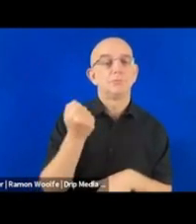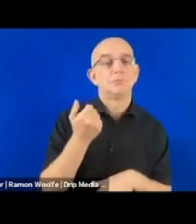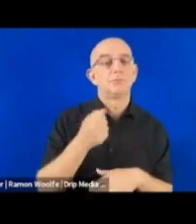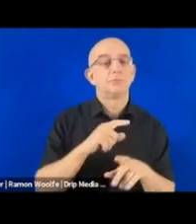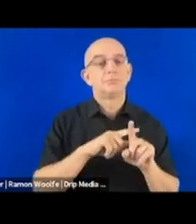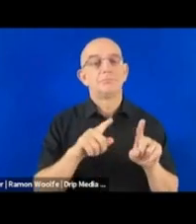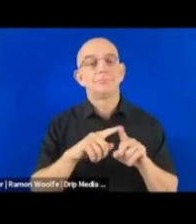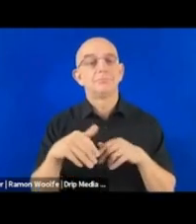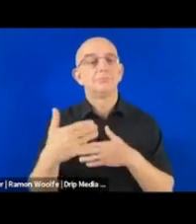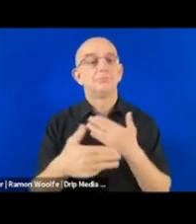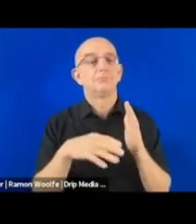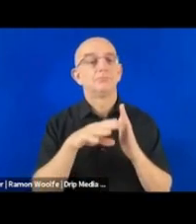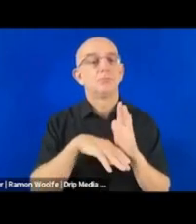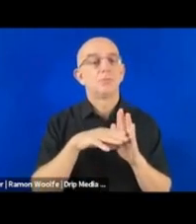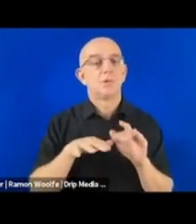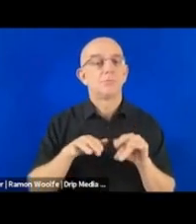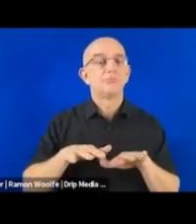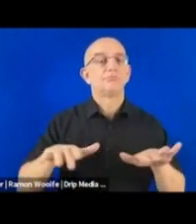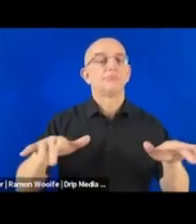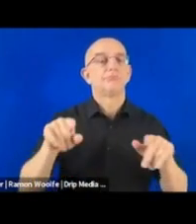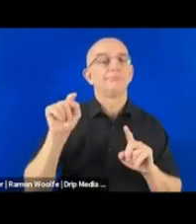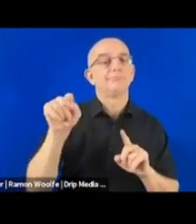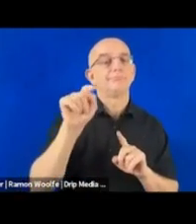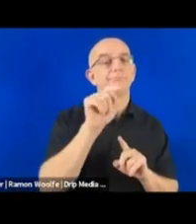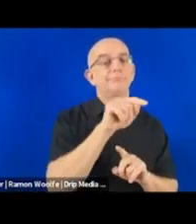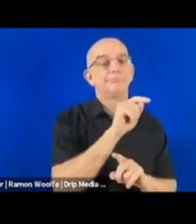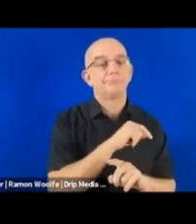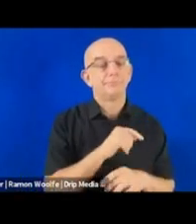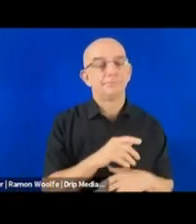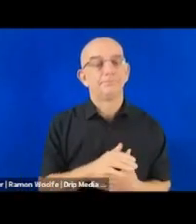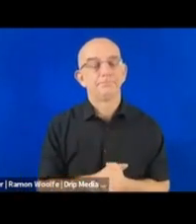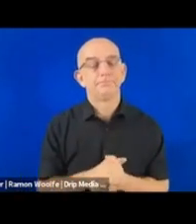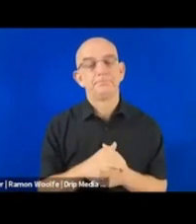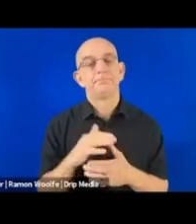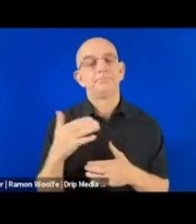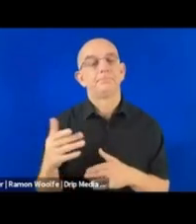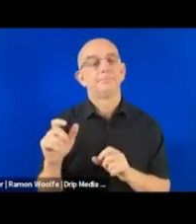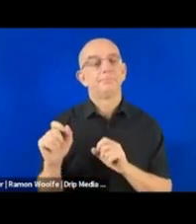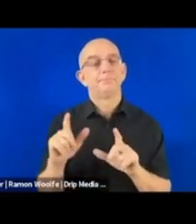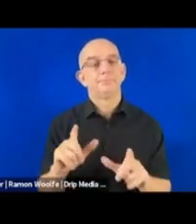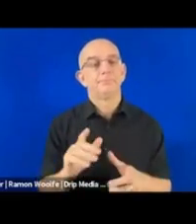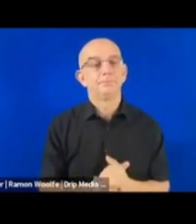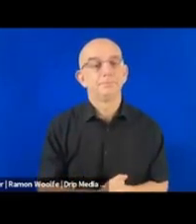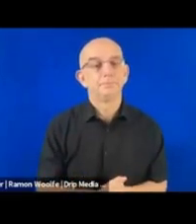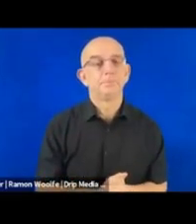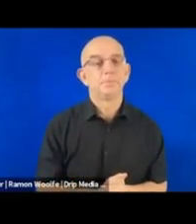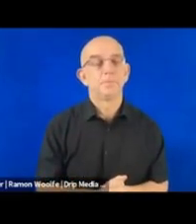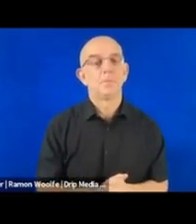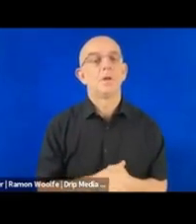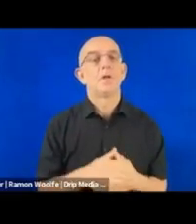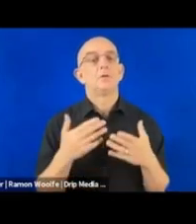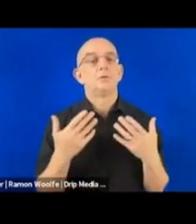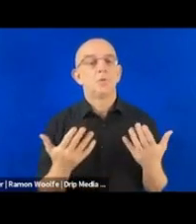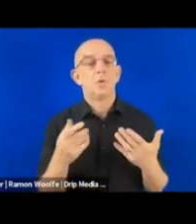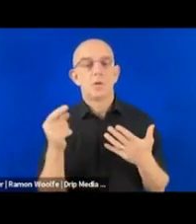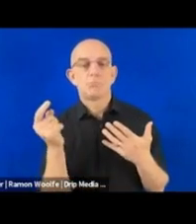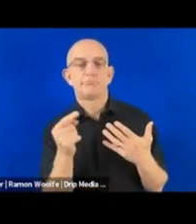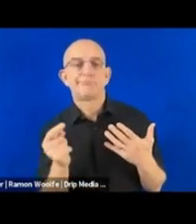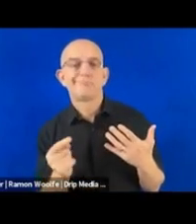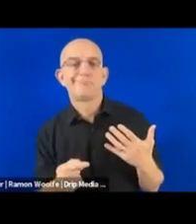we're saying we have been able to draft a diploma curriculum. So a draft